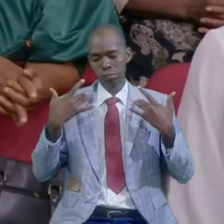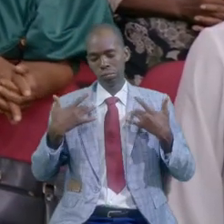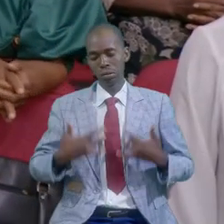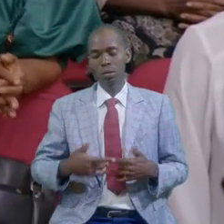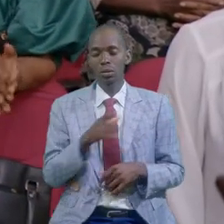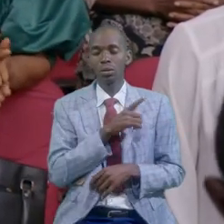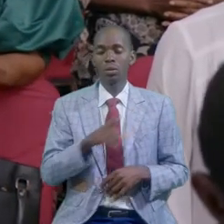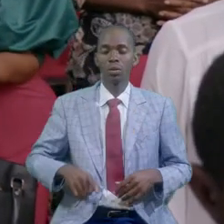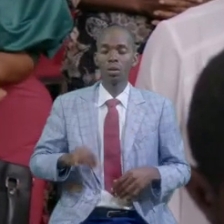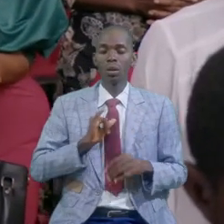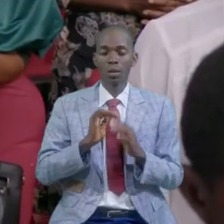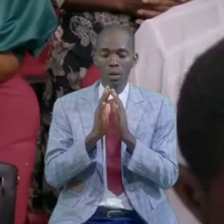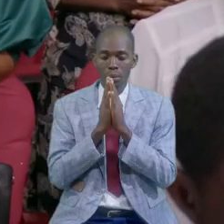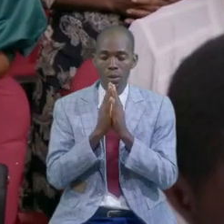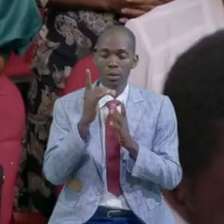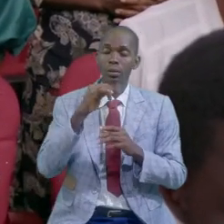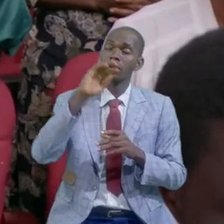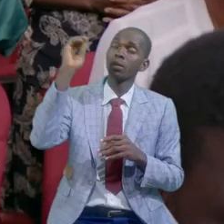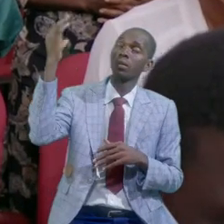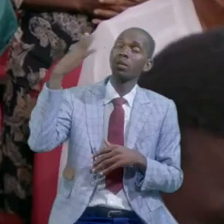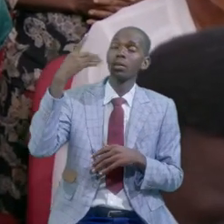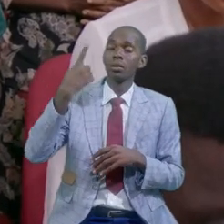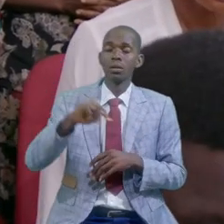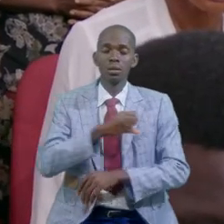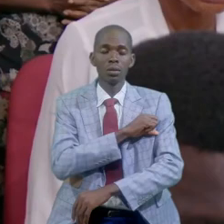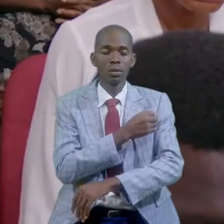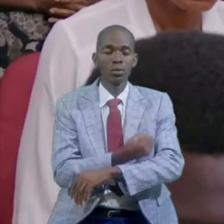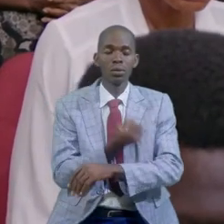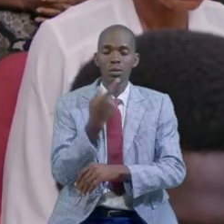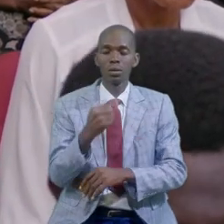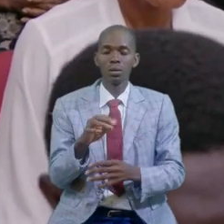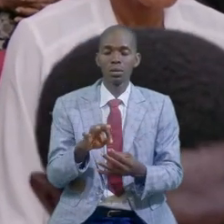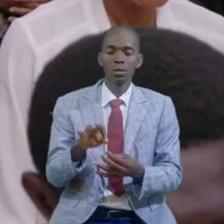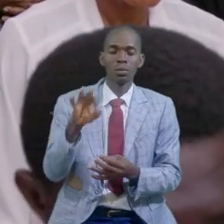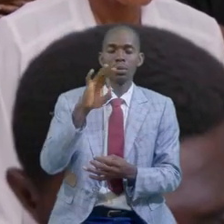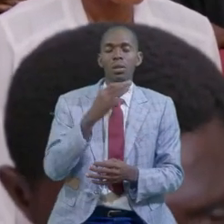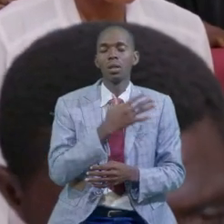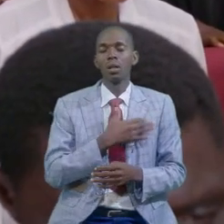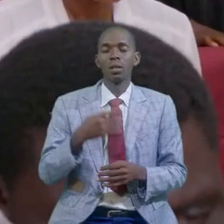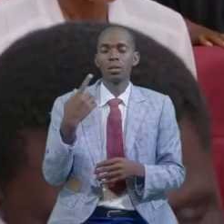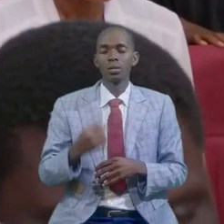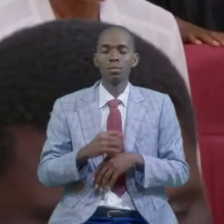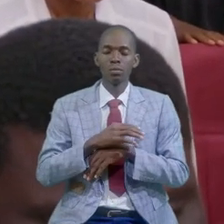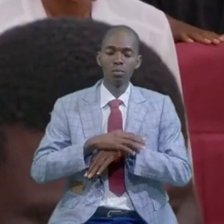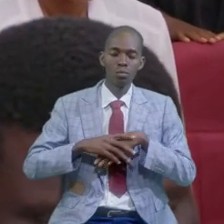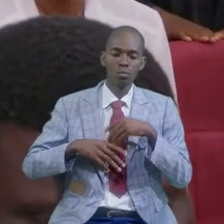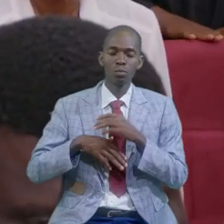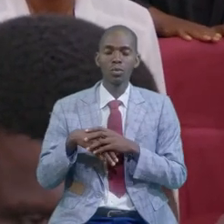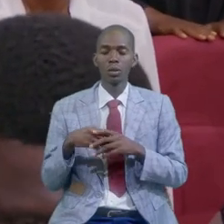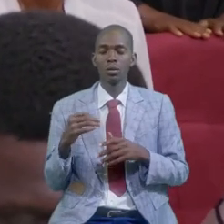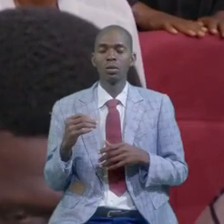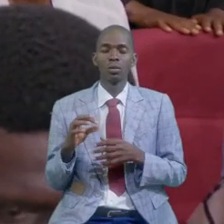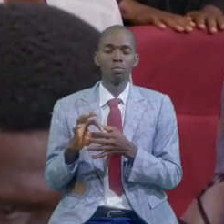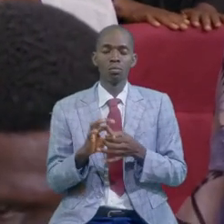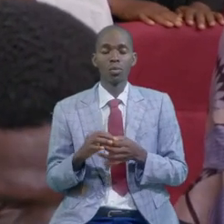grace, the strength, the spirit, and the companionship of heaven that will tell